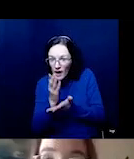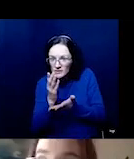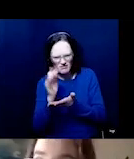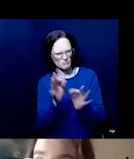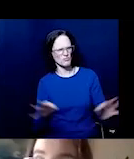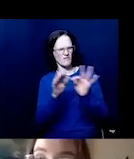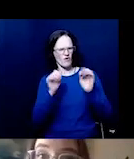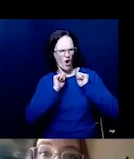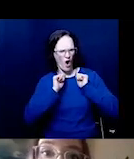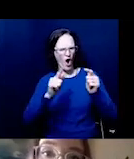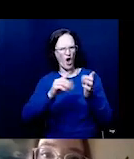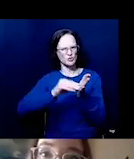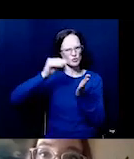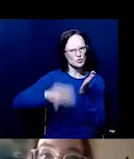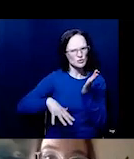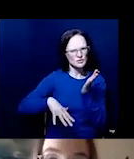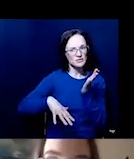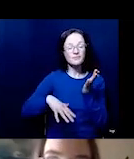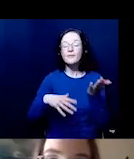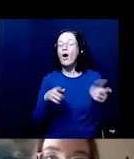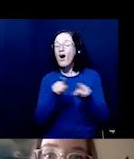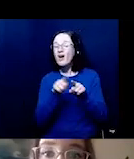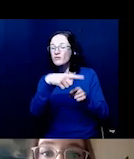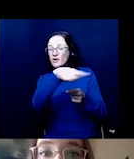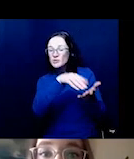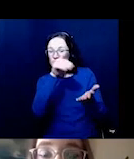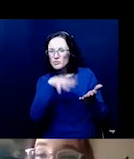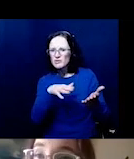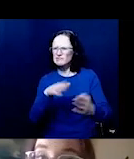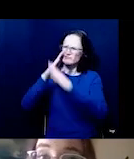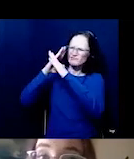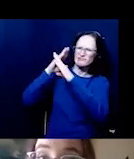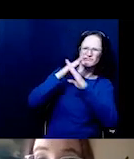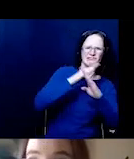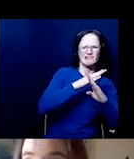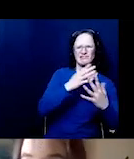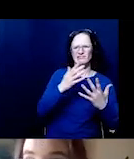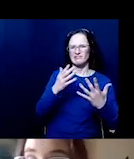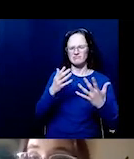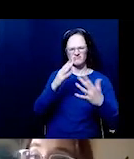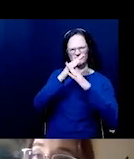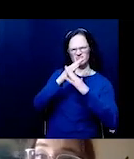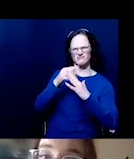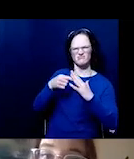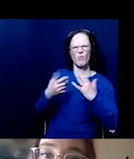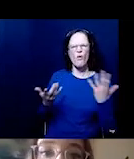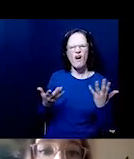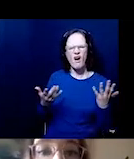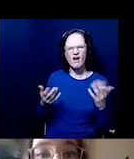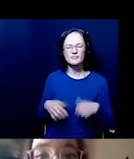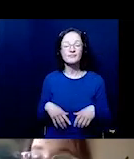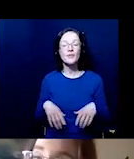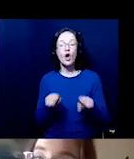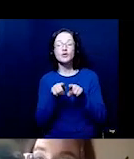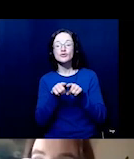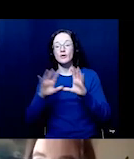about the obstacles that students face with disabilities. We're going to see how intersectionality plays a role in all of this.